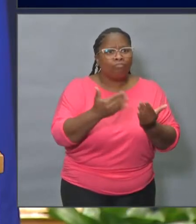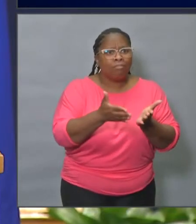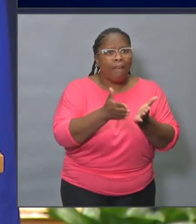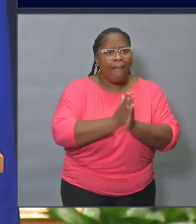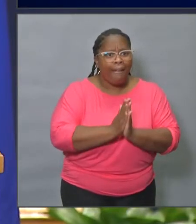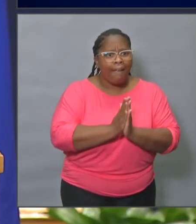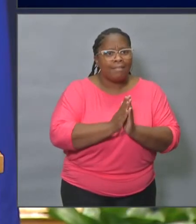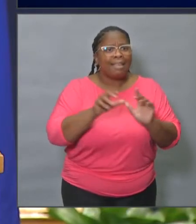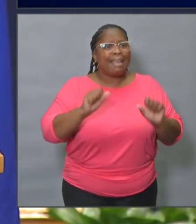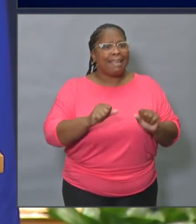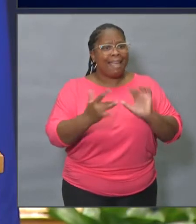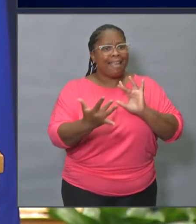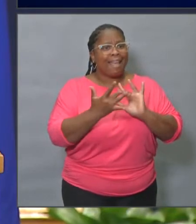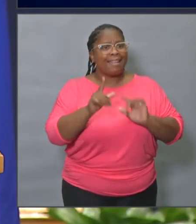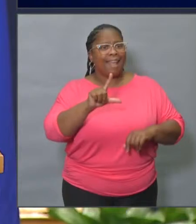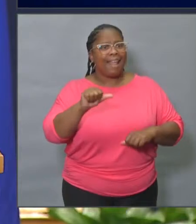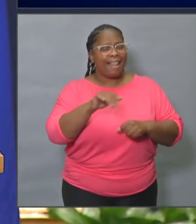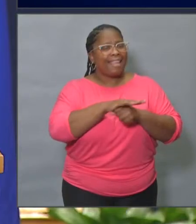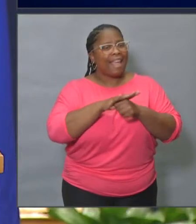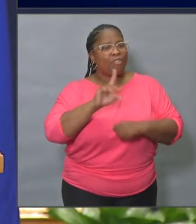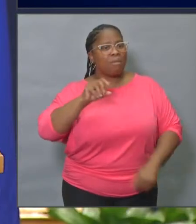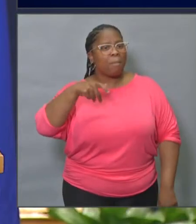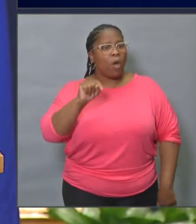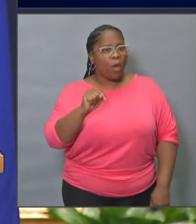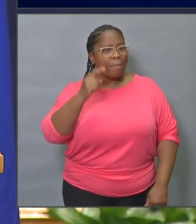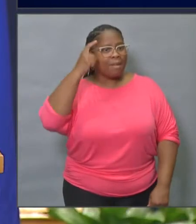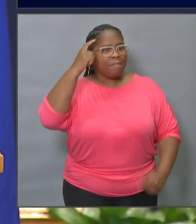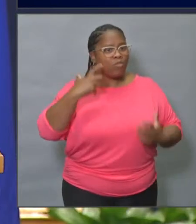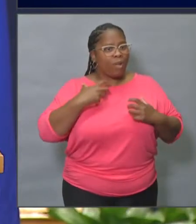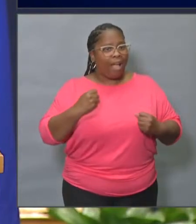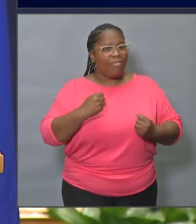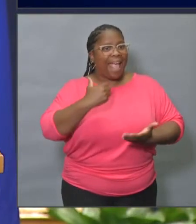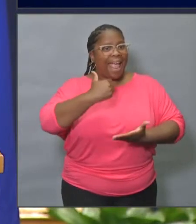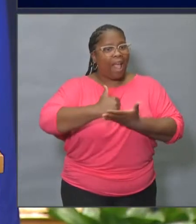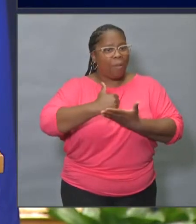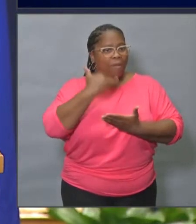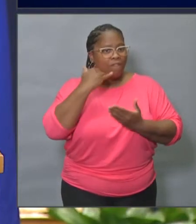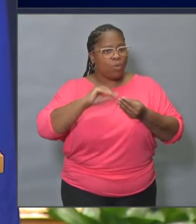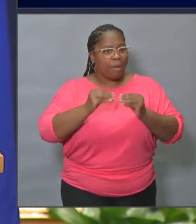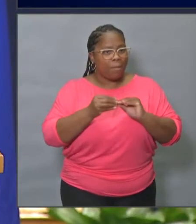our LA County Department of Mental Health helpline by calling